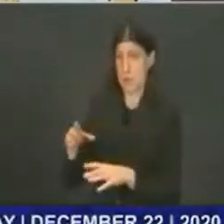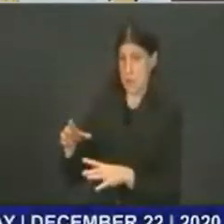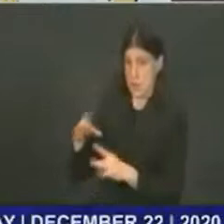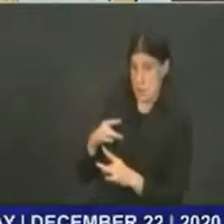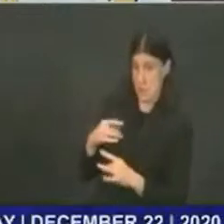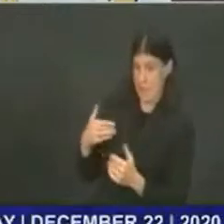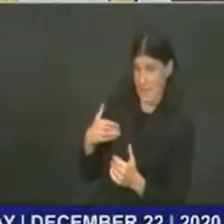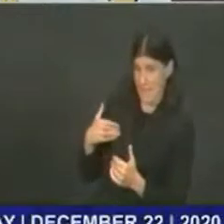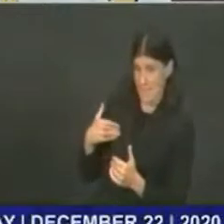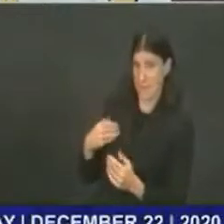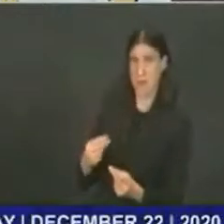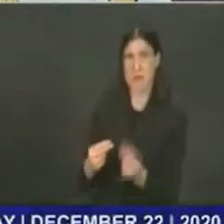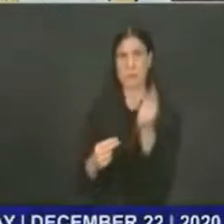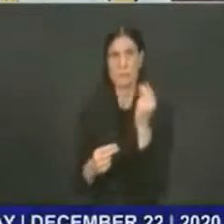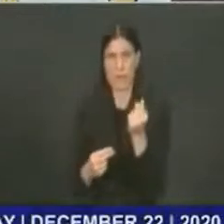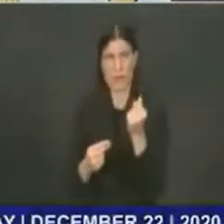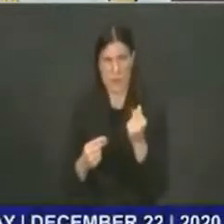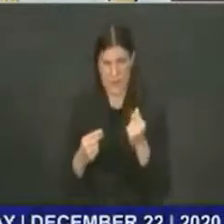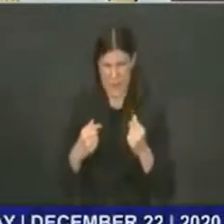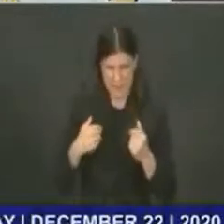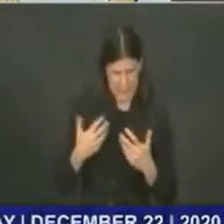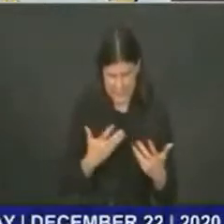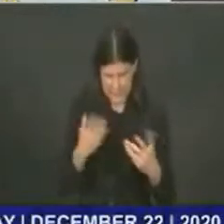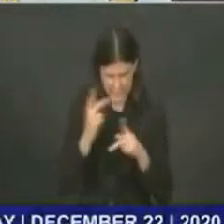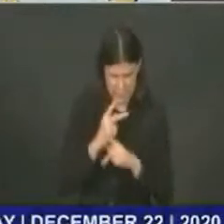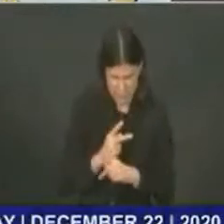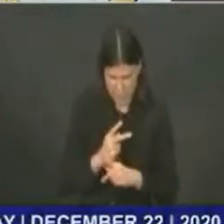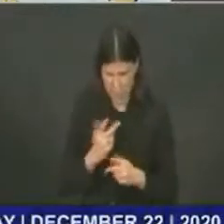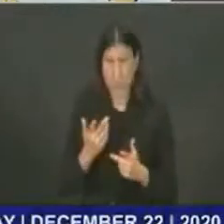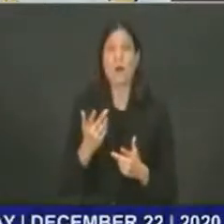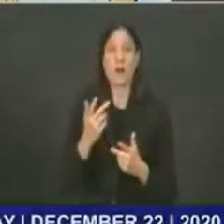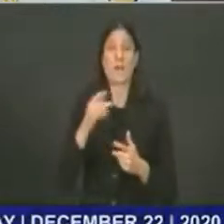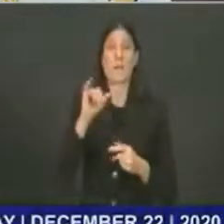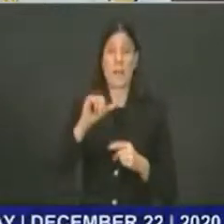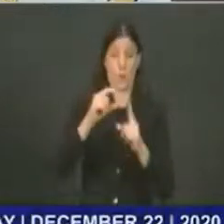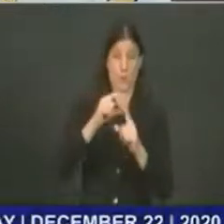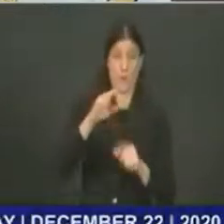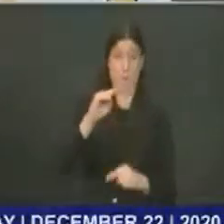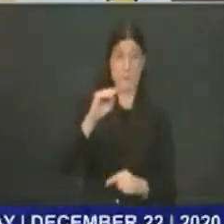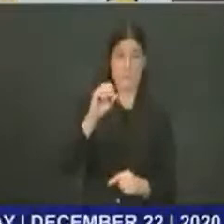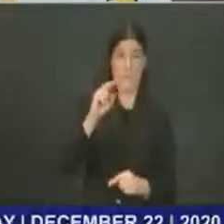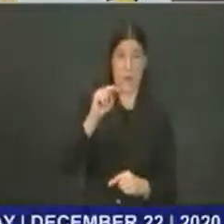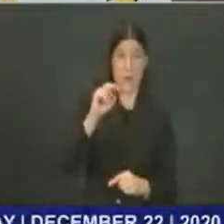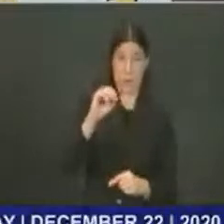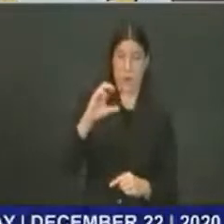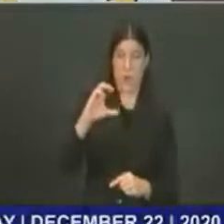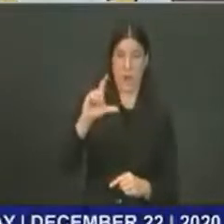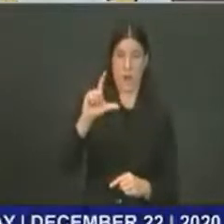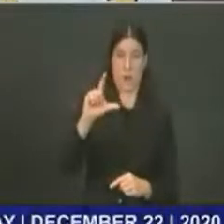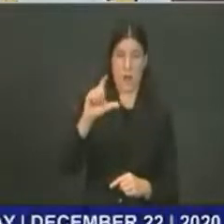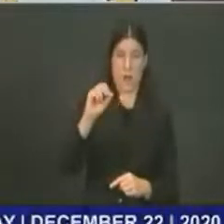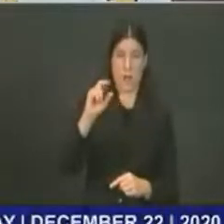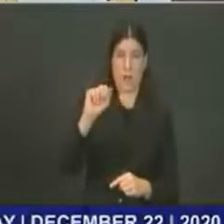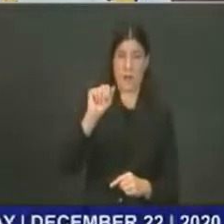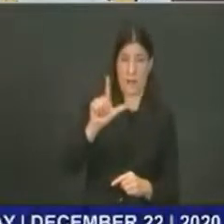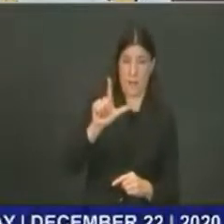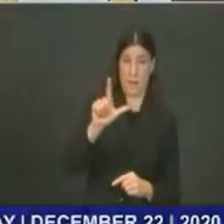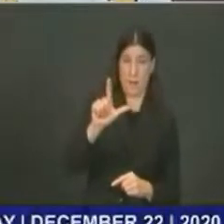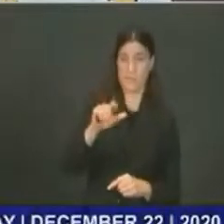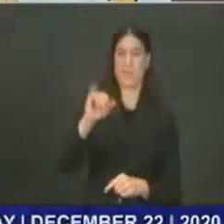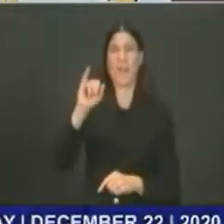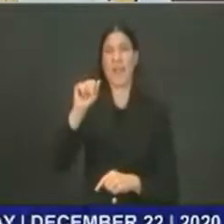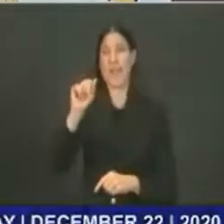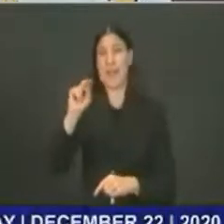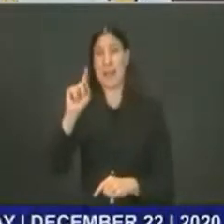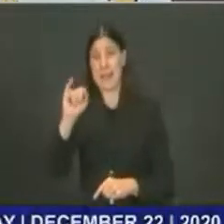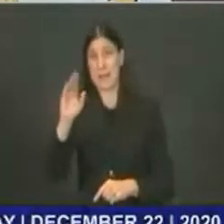order to keep people out of the hospital, you need to start this treatment early on in the course of your illness. It's not as effective if you